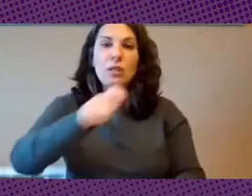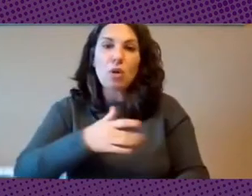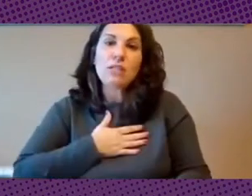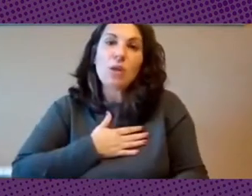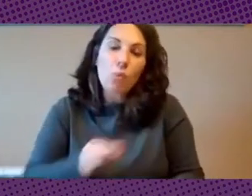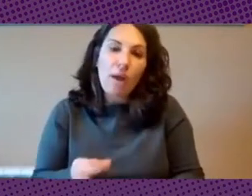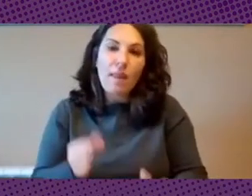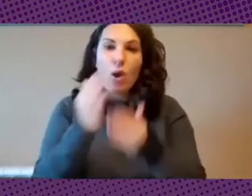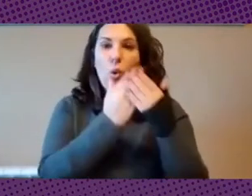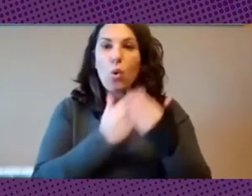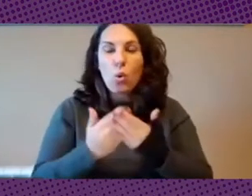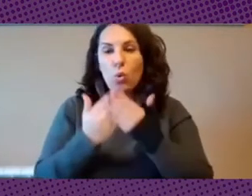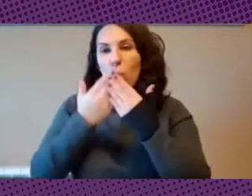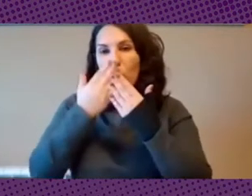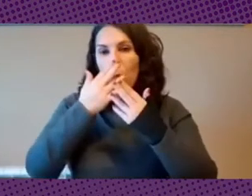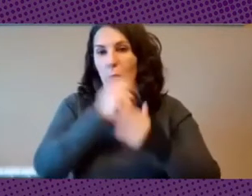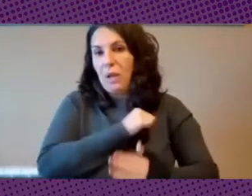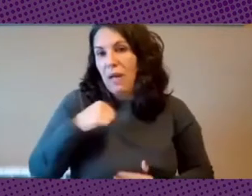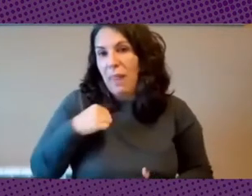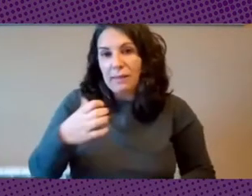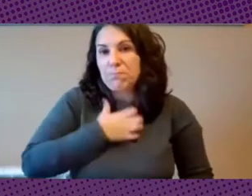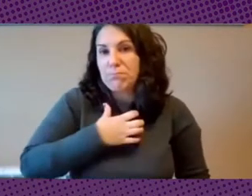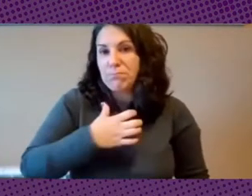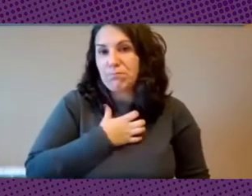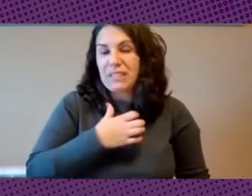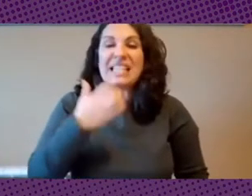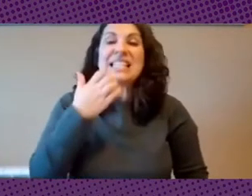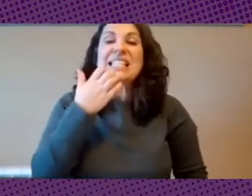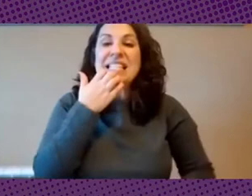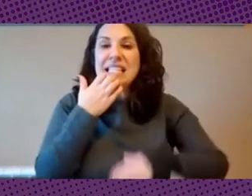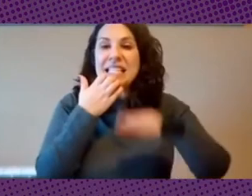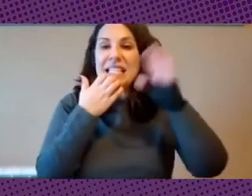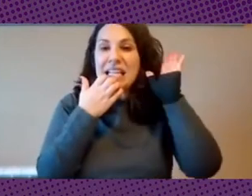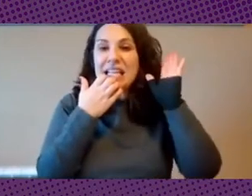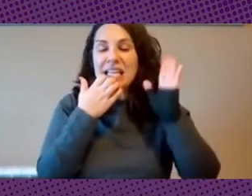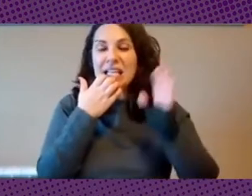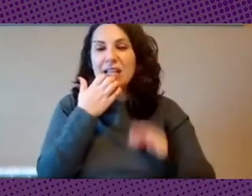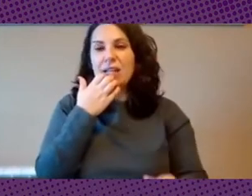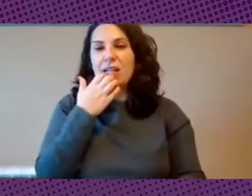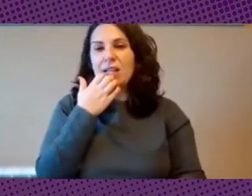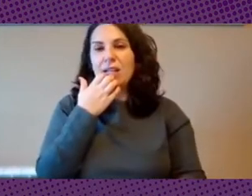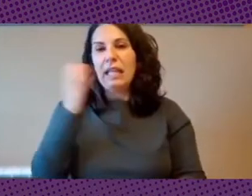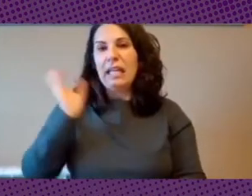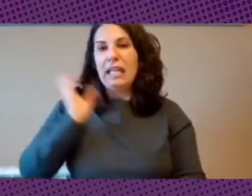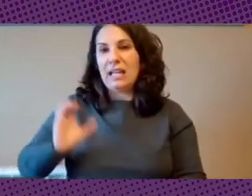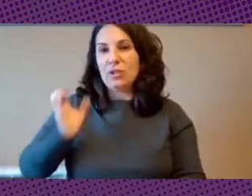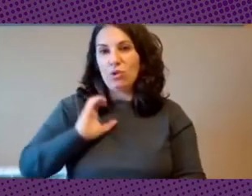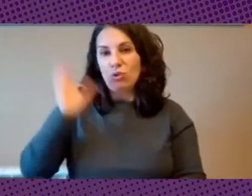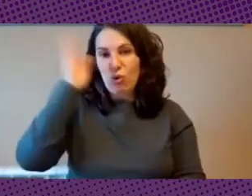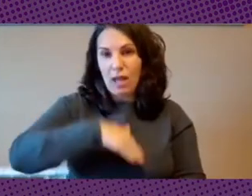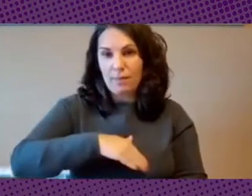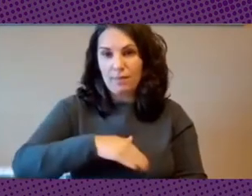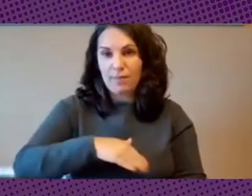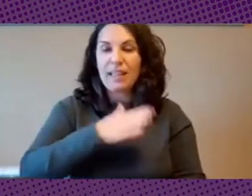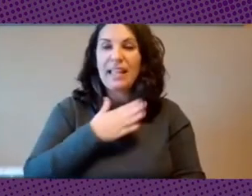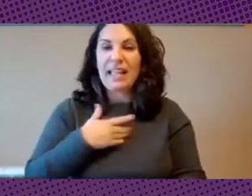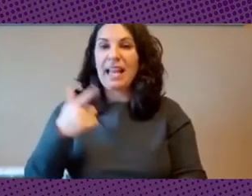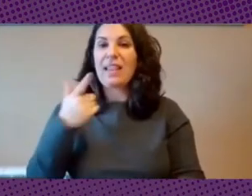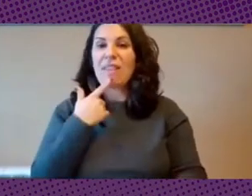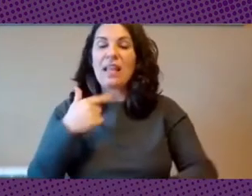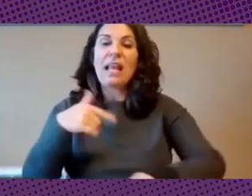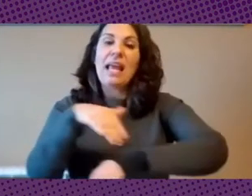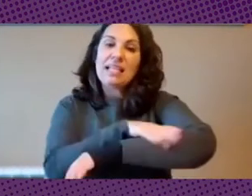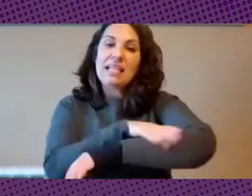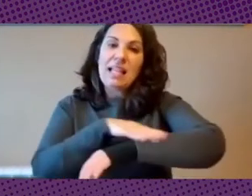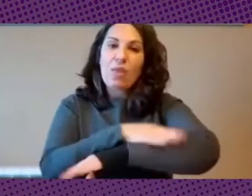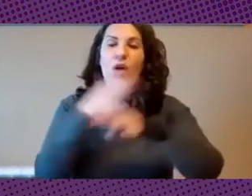enough revenue for PPP operators means that the state will have to pay anyways from fiscal resources. That's a very important point